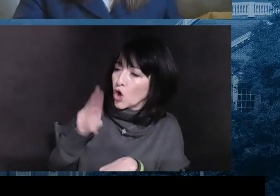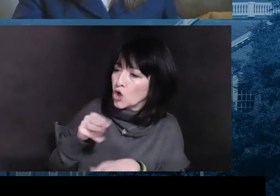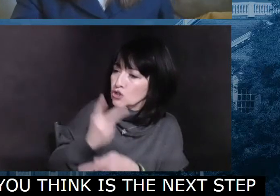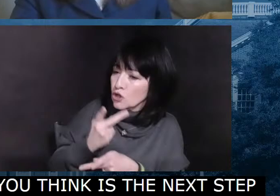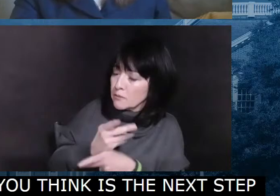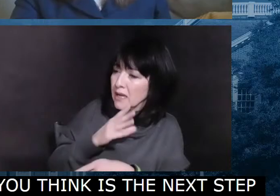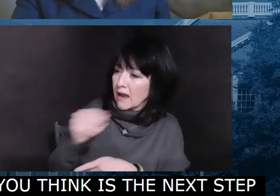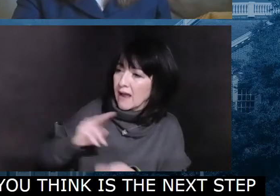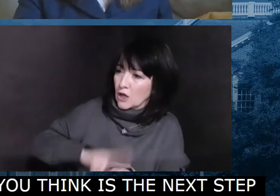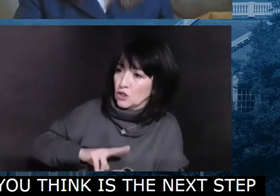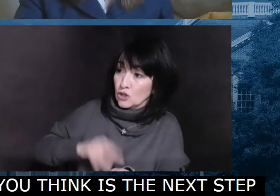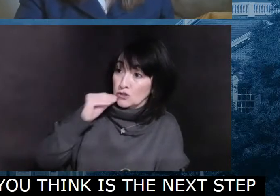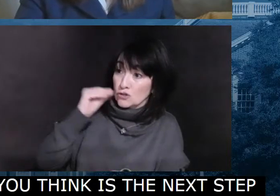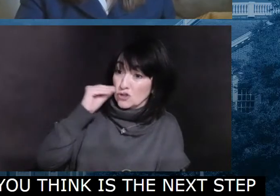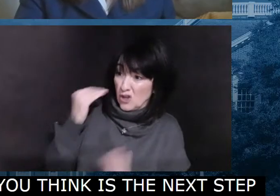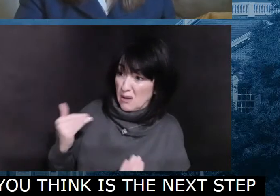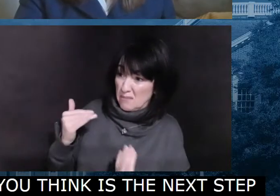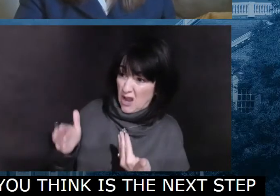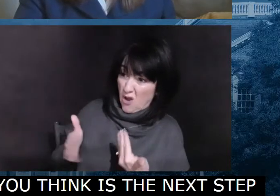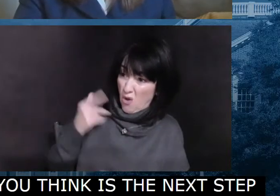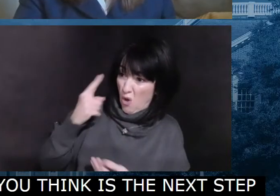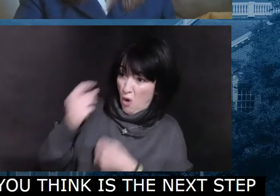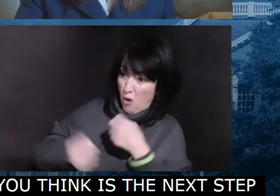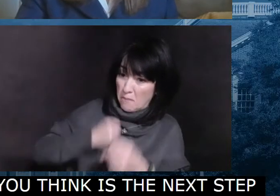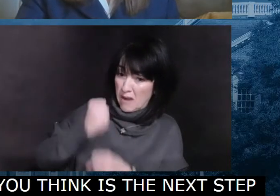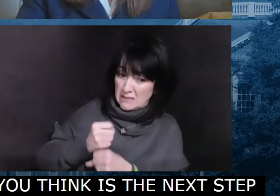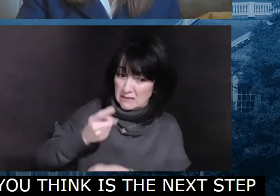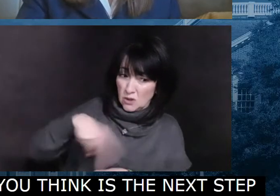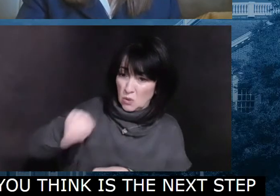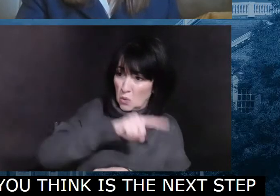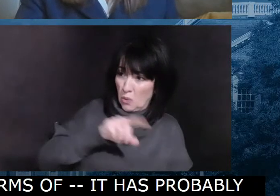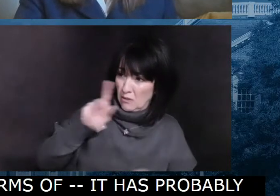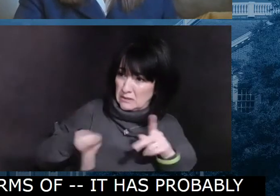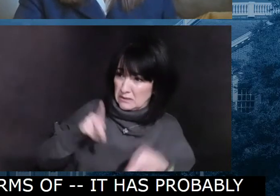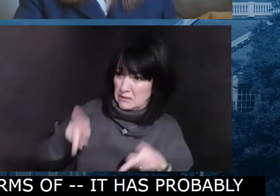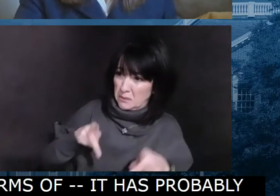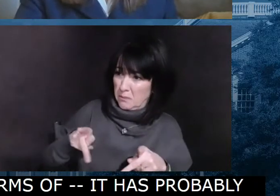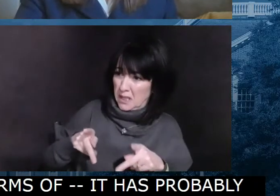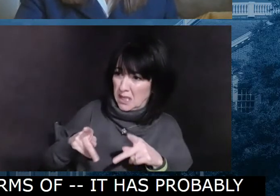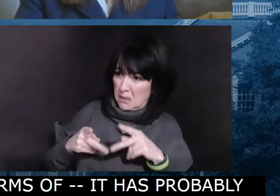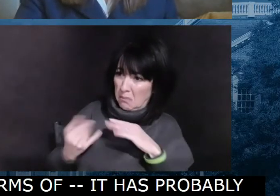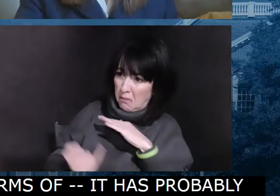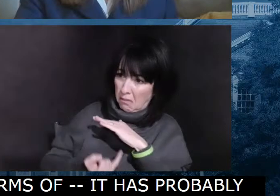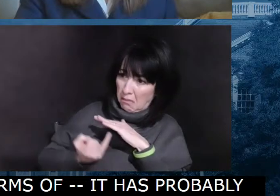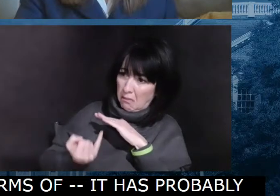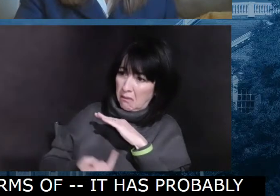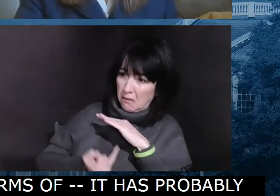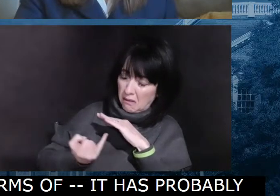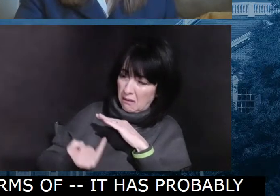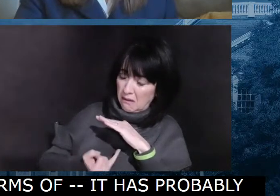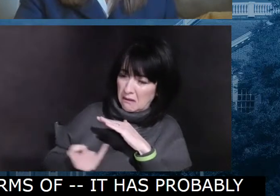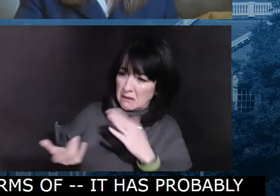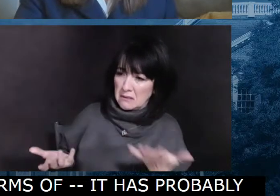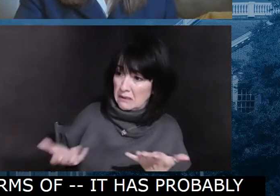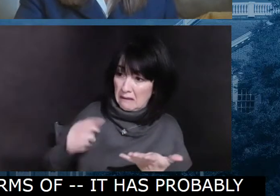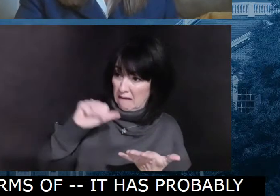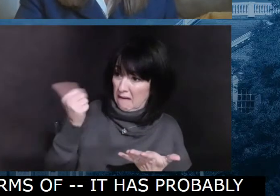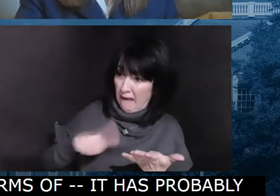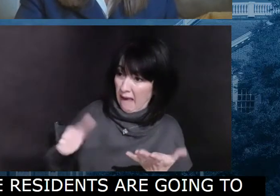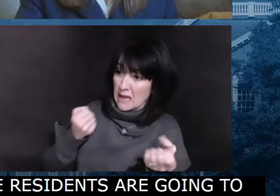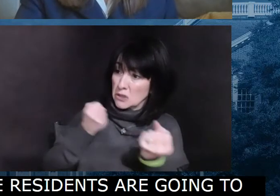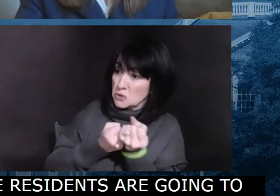a year that all these residents have been in isolation. Is there going to be any support provided to them to help them come out